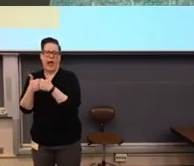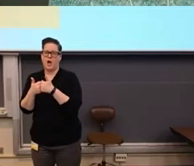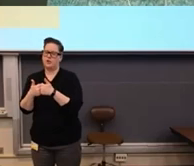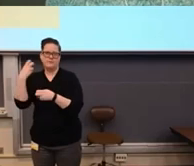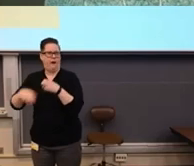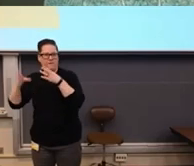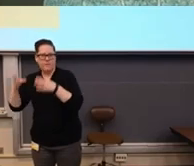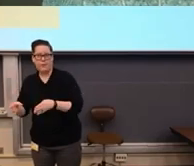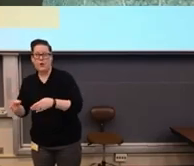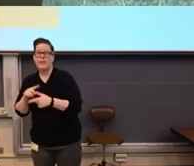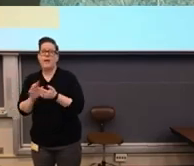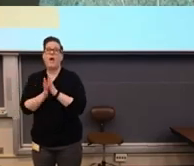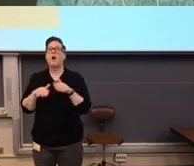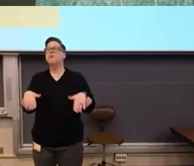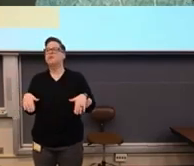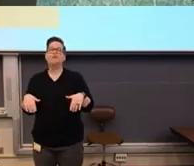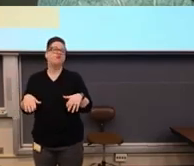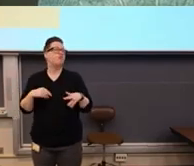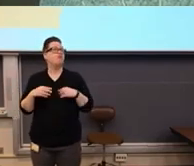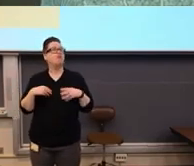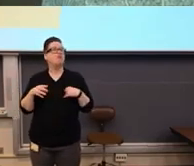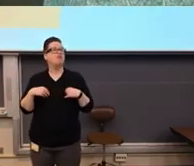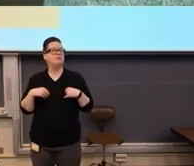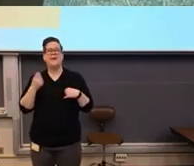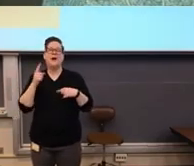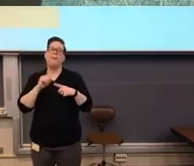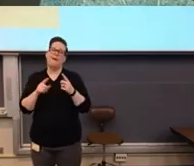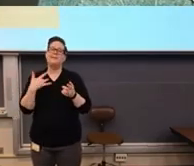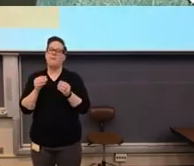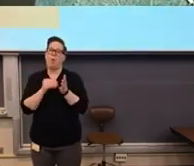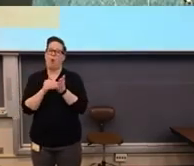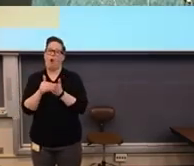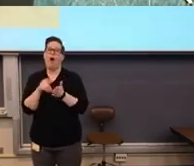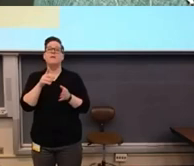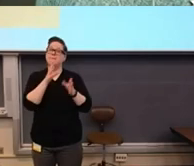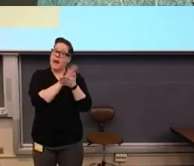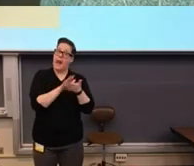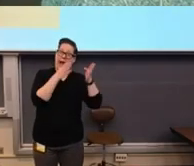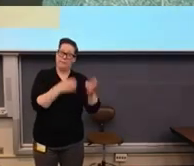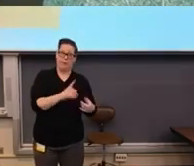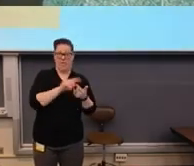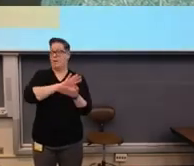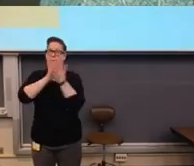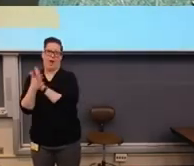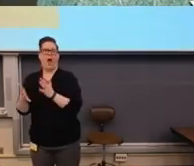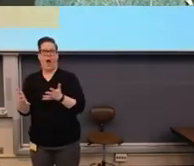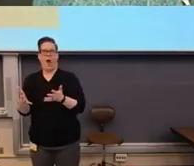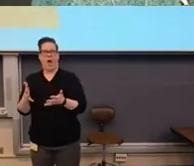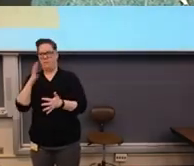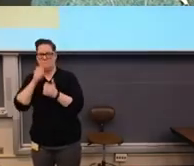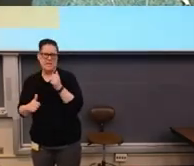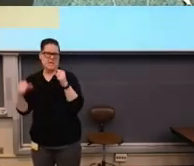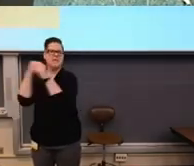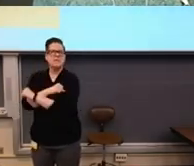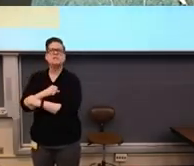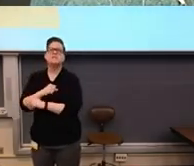to being very docile. And but more often the opposite of when people have gone from being very docile to being